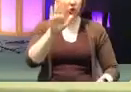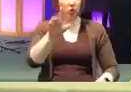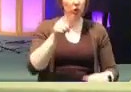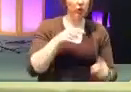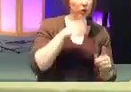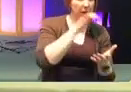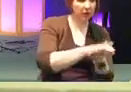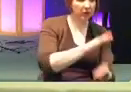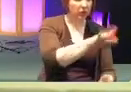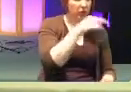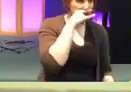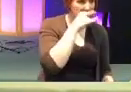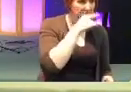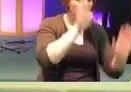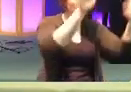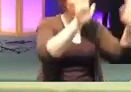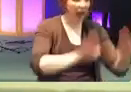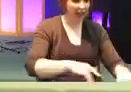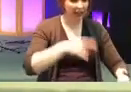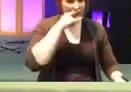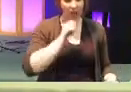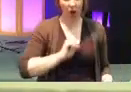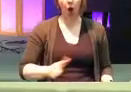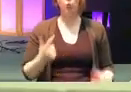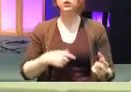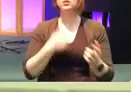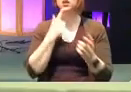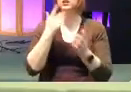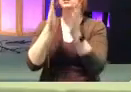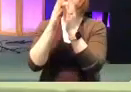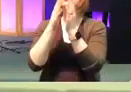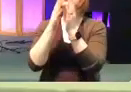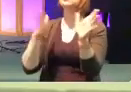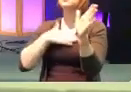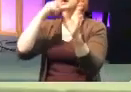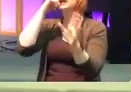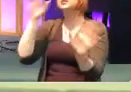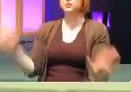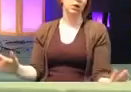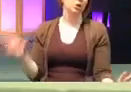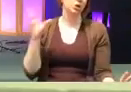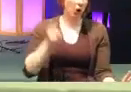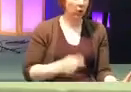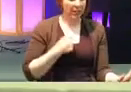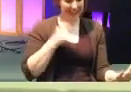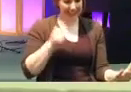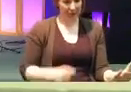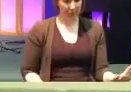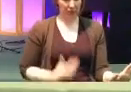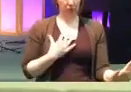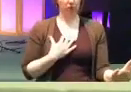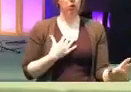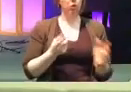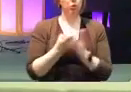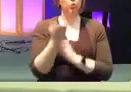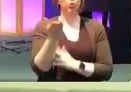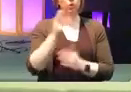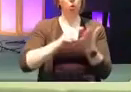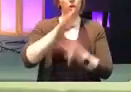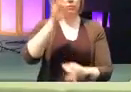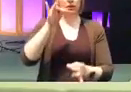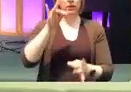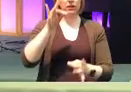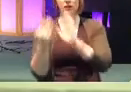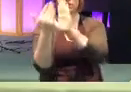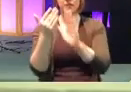marriage, your kids, your grandkids. And if all we do is just say, God bless my kids, it is time for us to be empowered by the Holy Spirit and confront